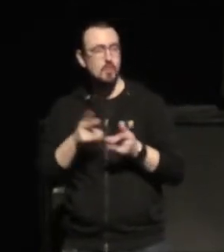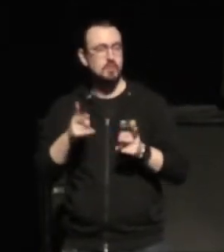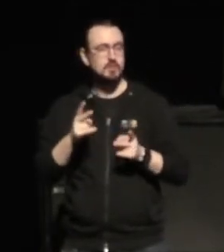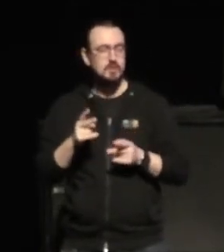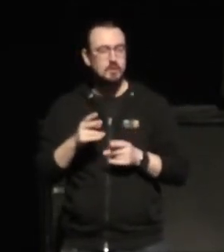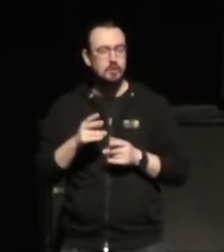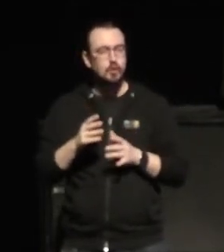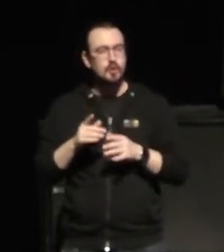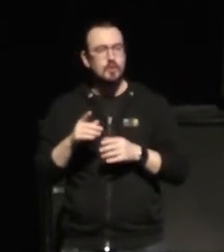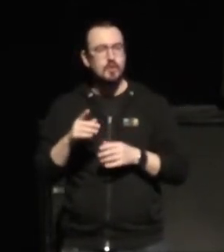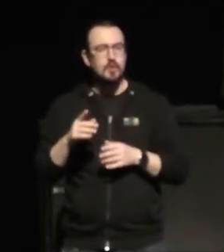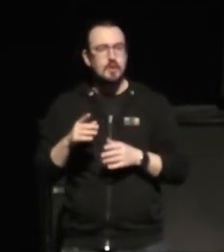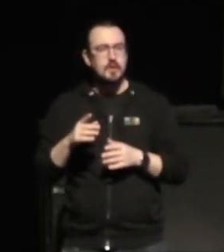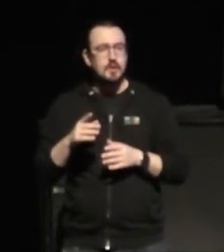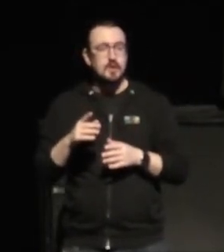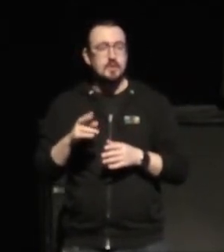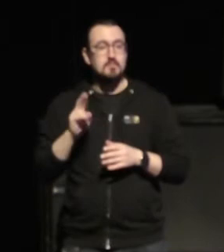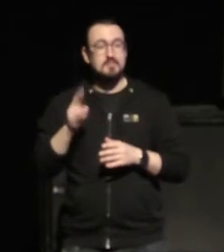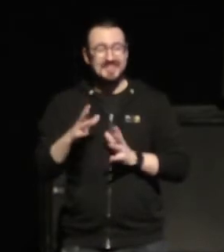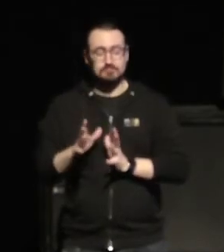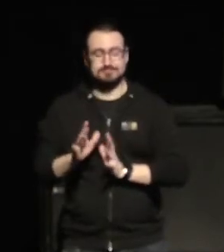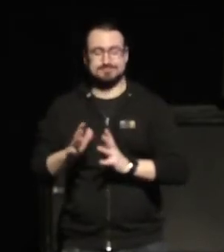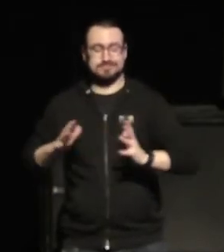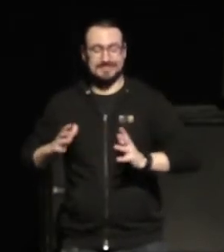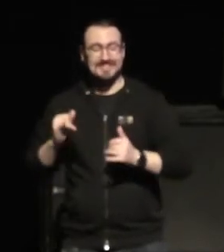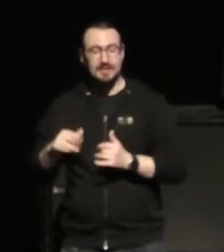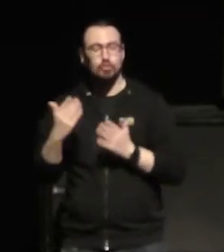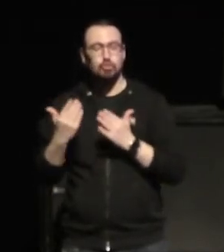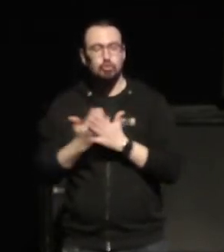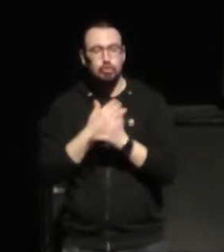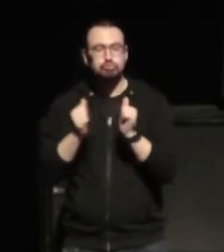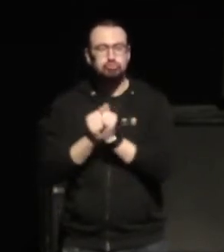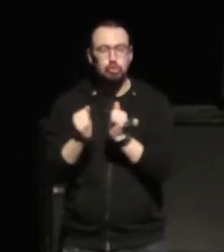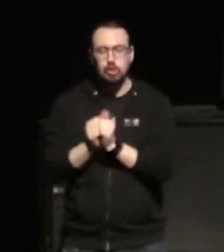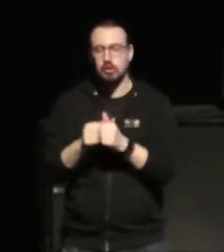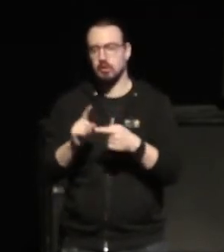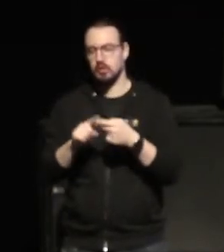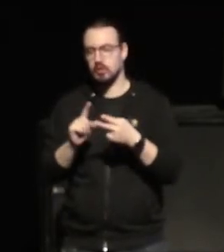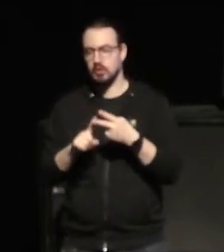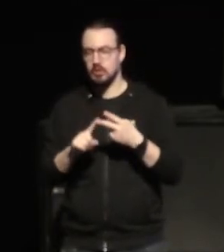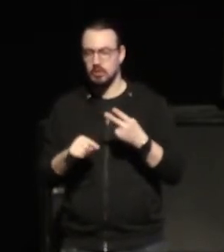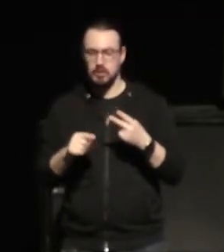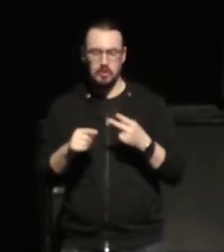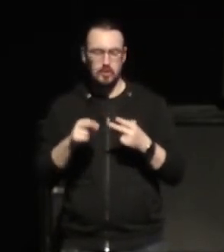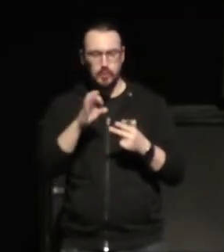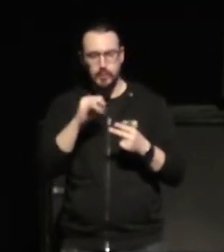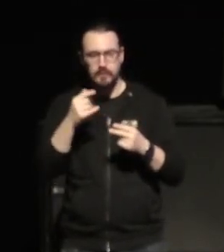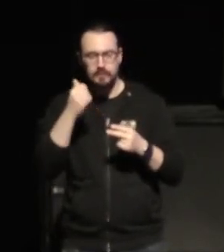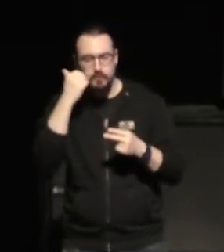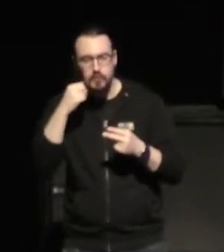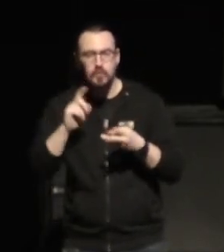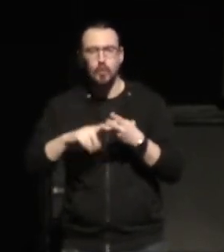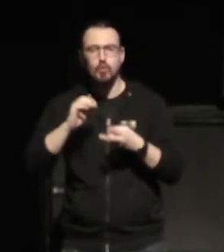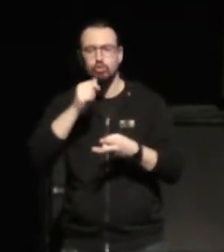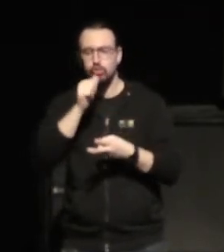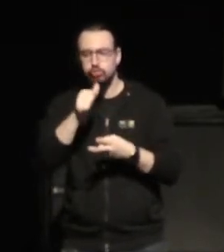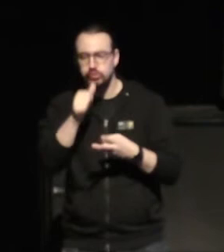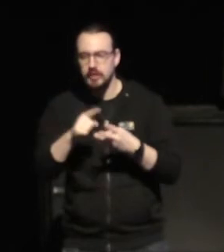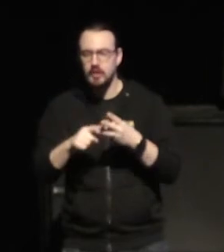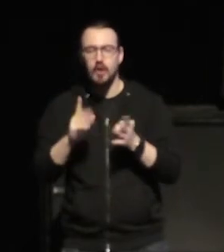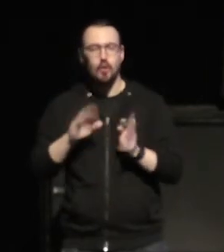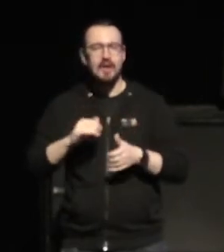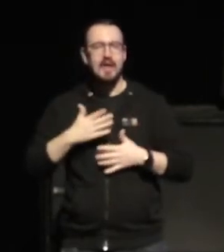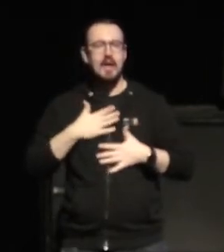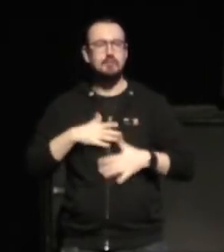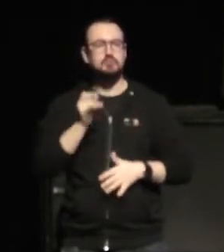recommend a substantially increased intake in vegetables, pulses, and nuts, and healthy